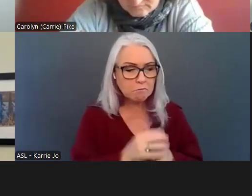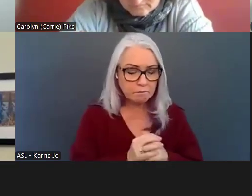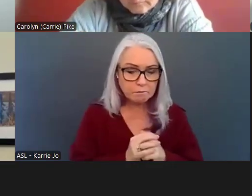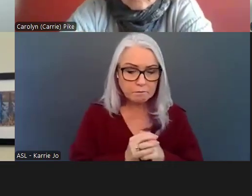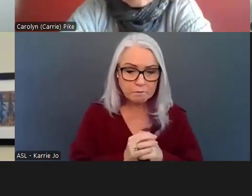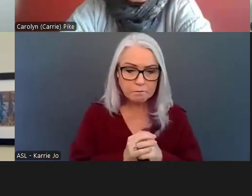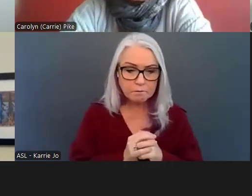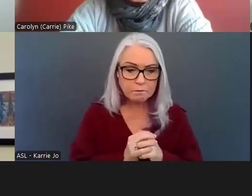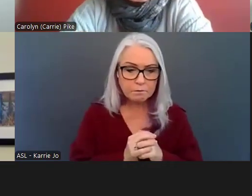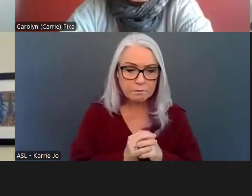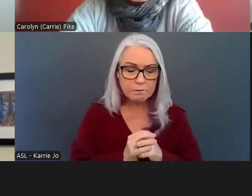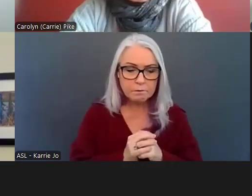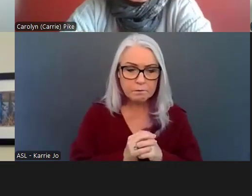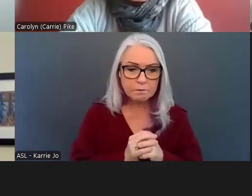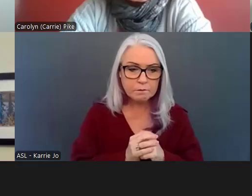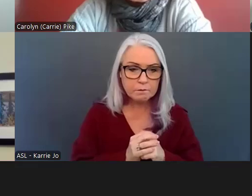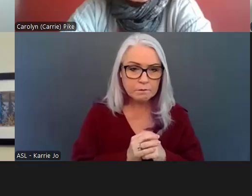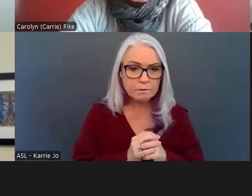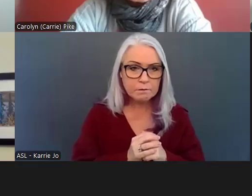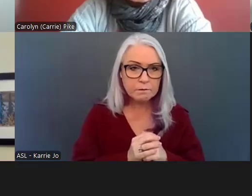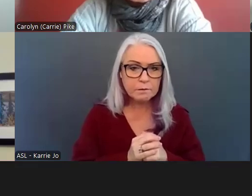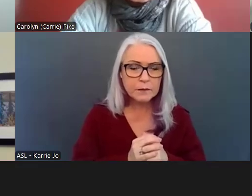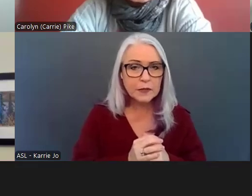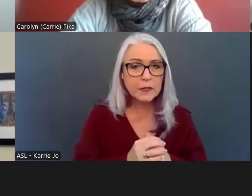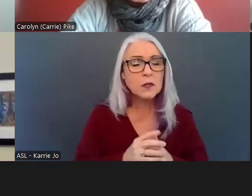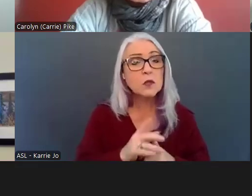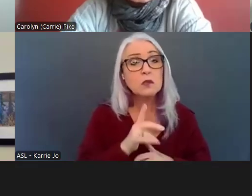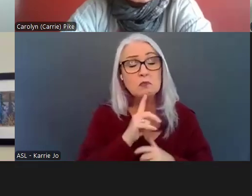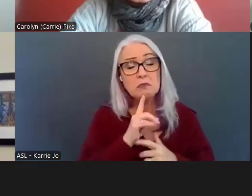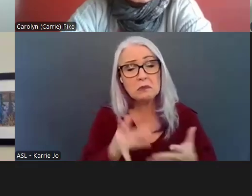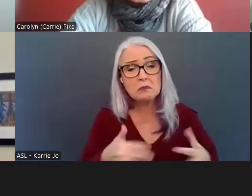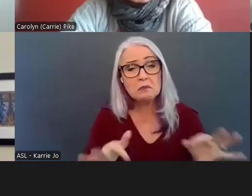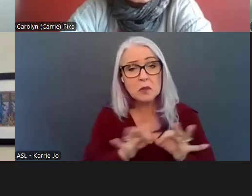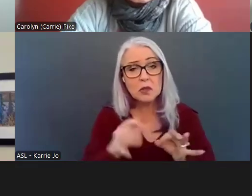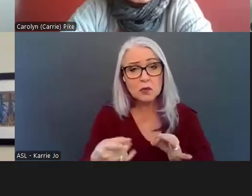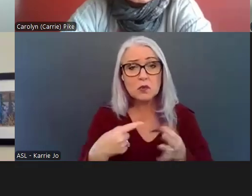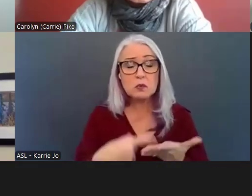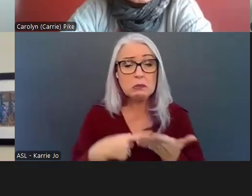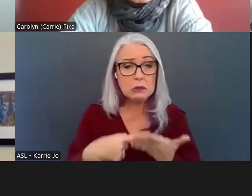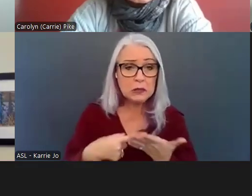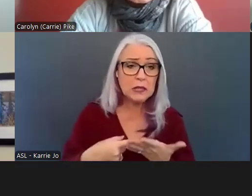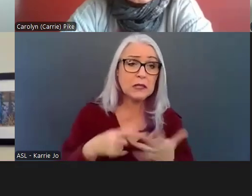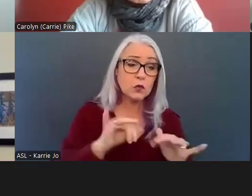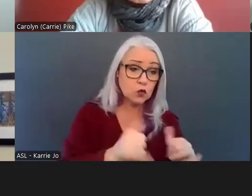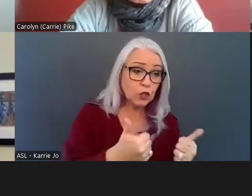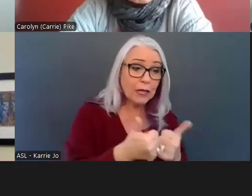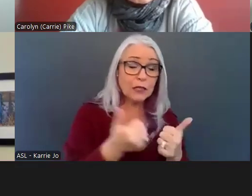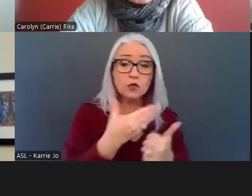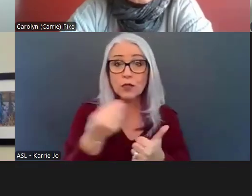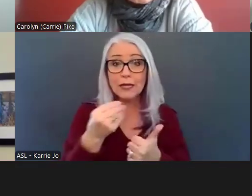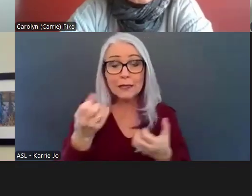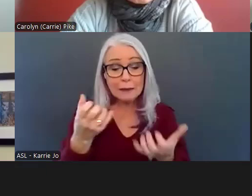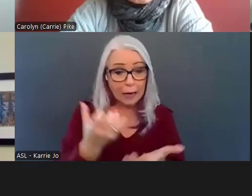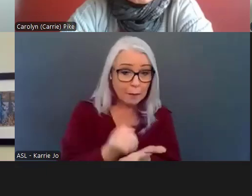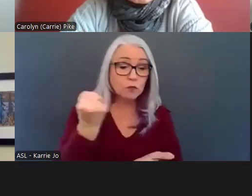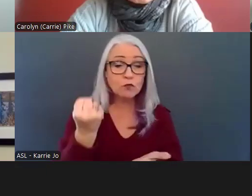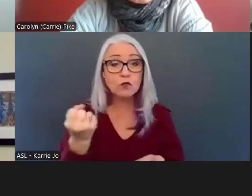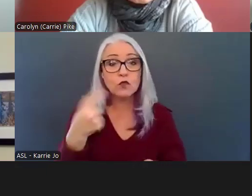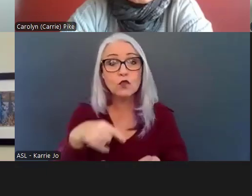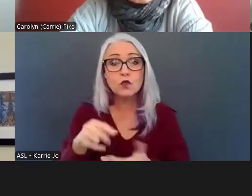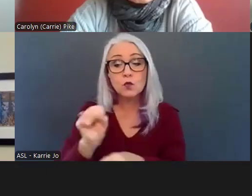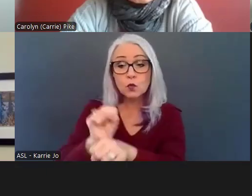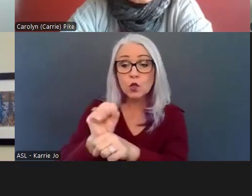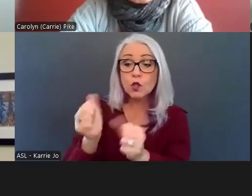be remiss not to talk about both the challenges and the opportunities of working with the private